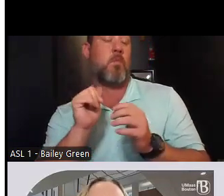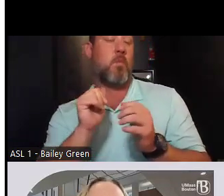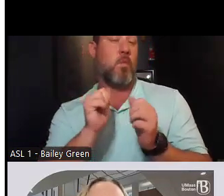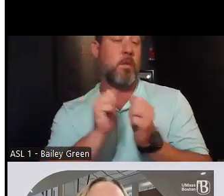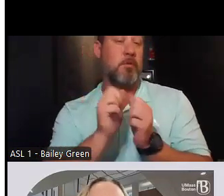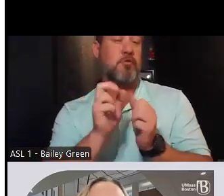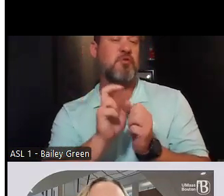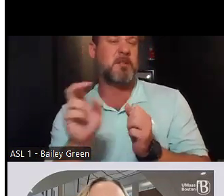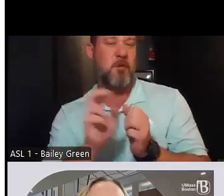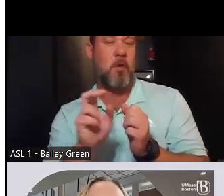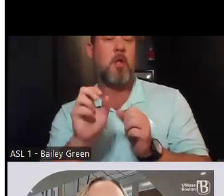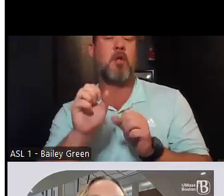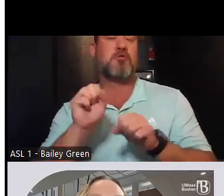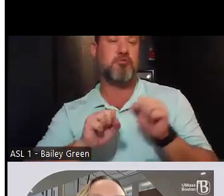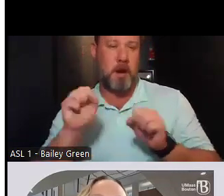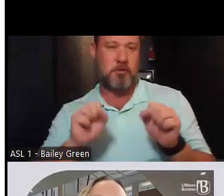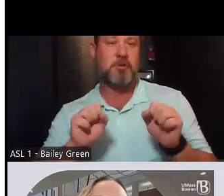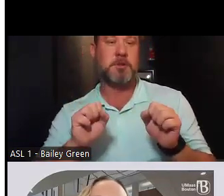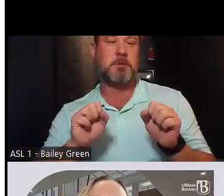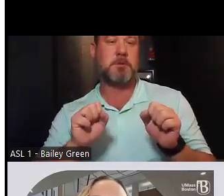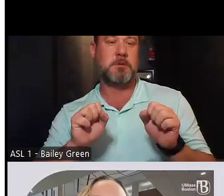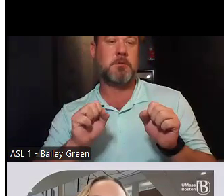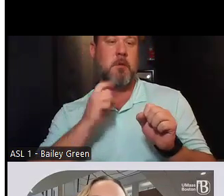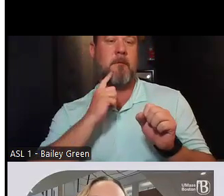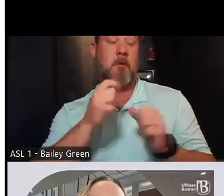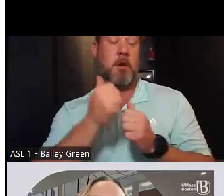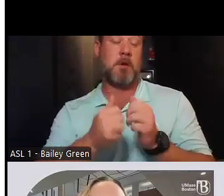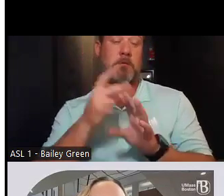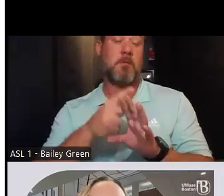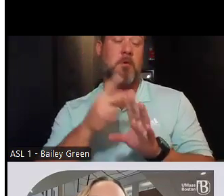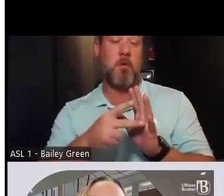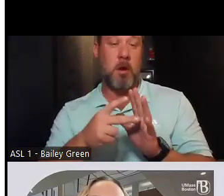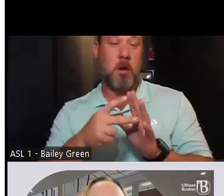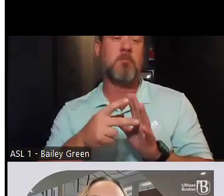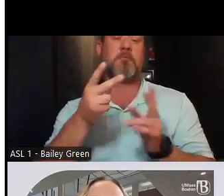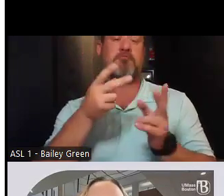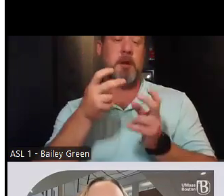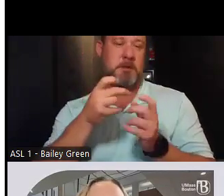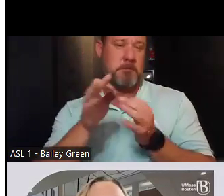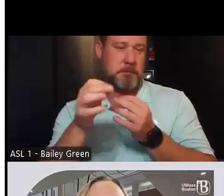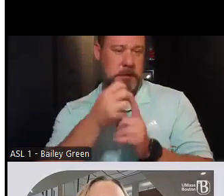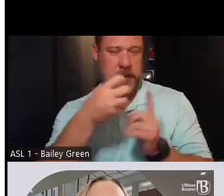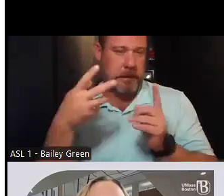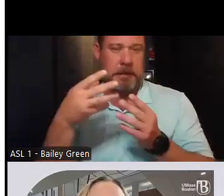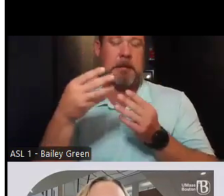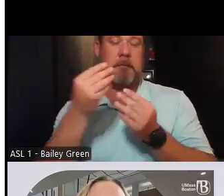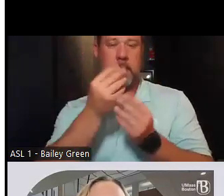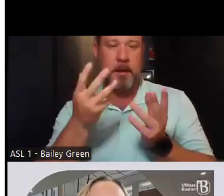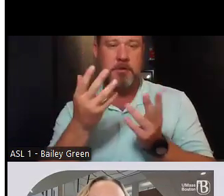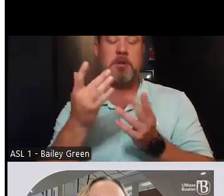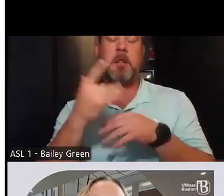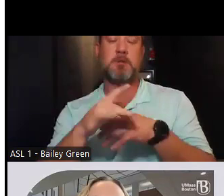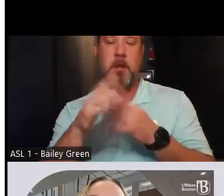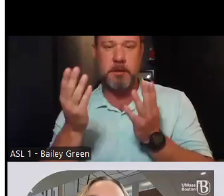transferable strategies. For each program, we extracted details on eligibility,